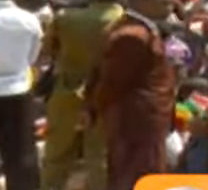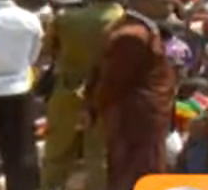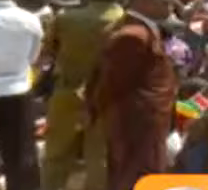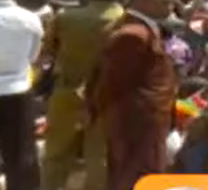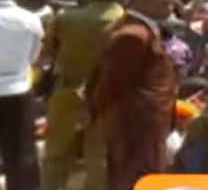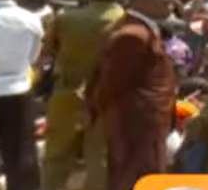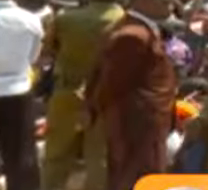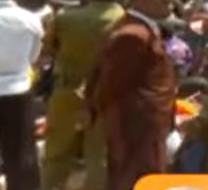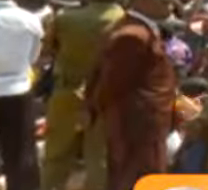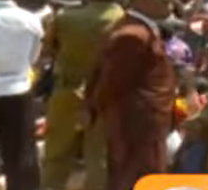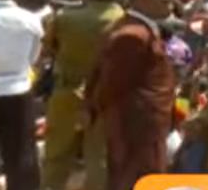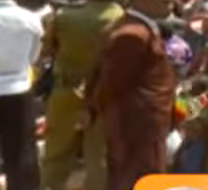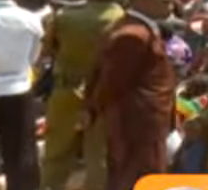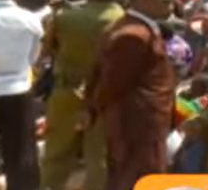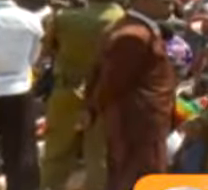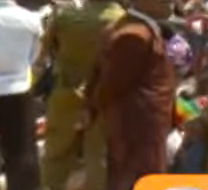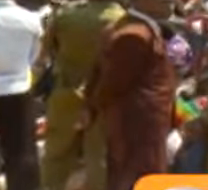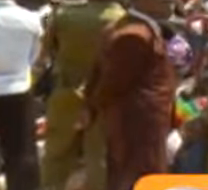Madaraka hoye.